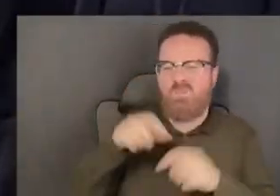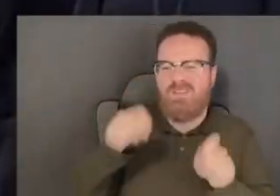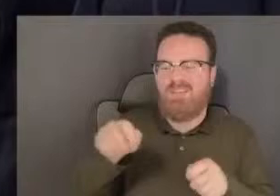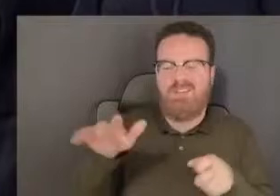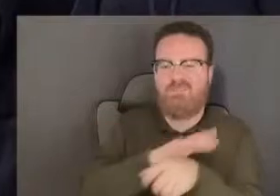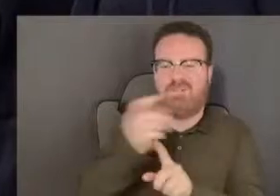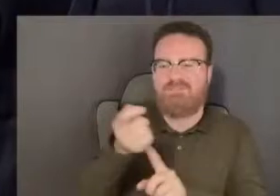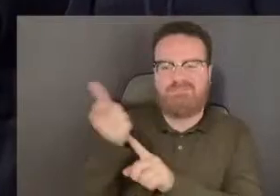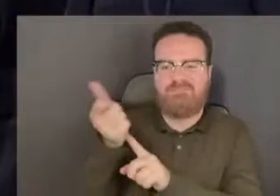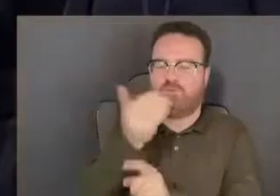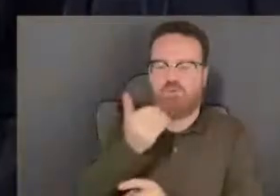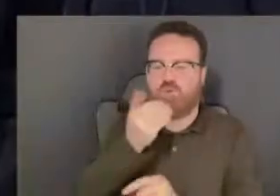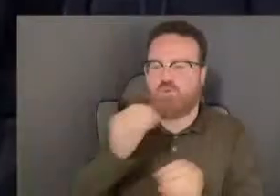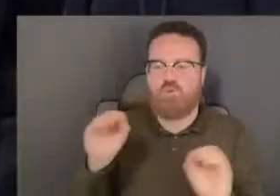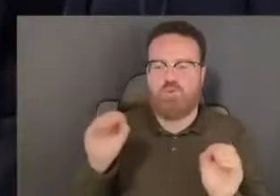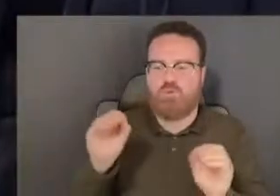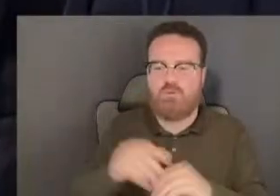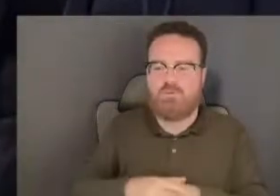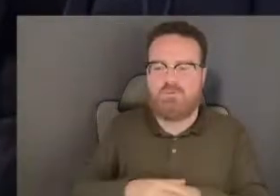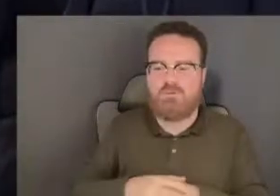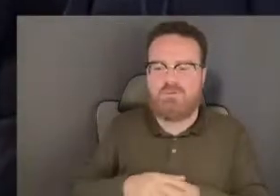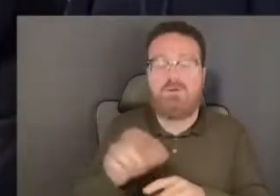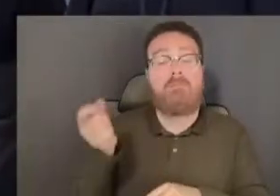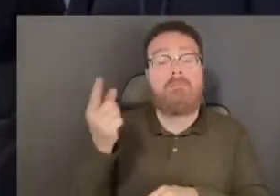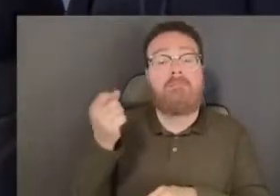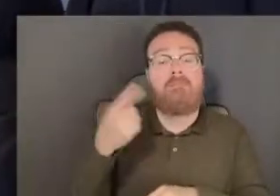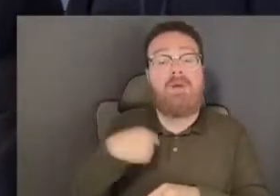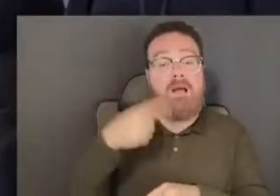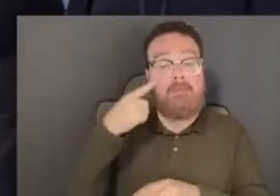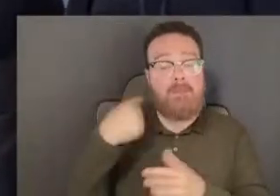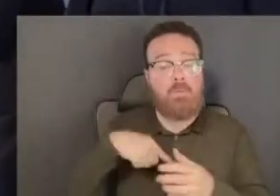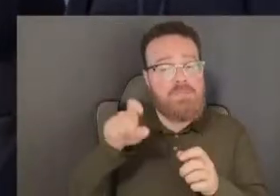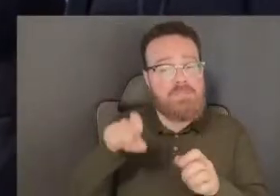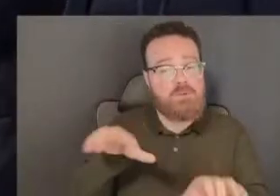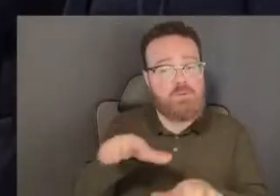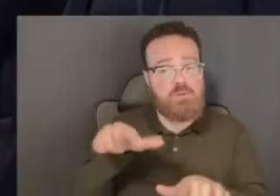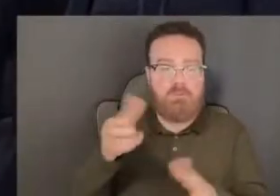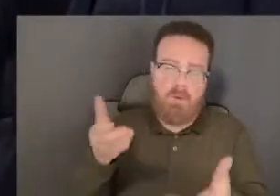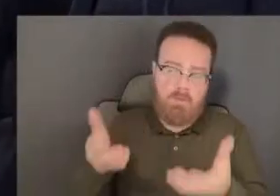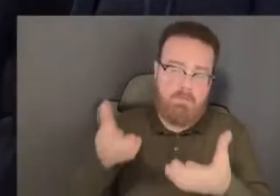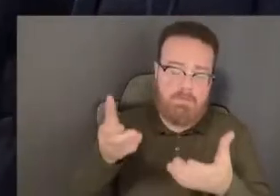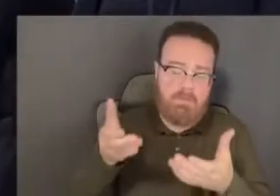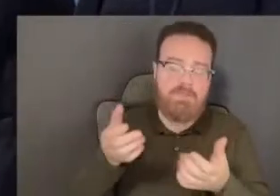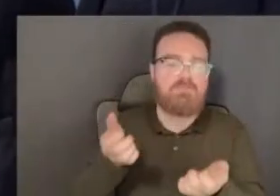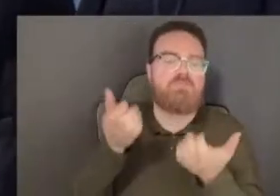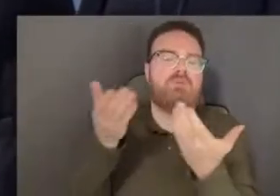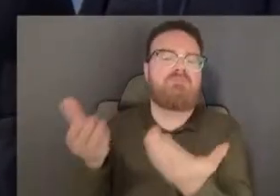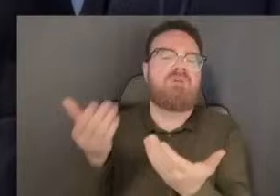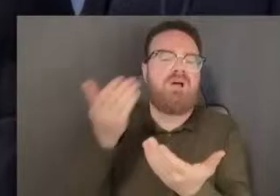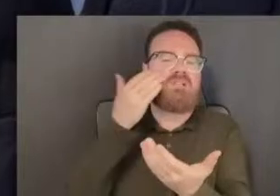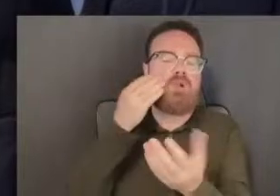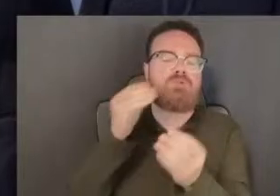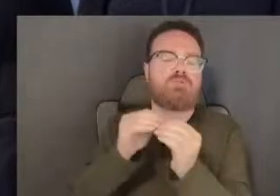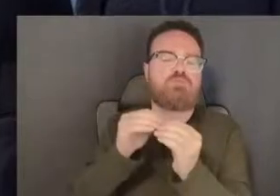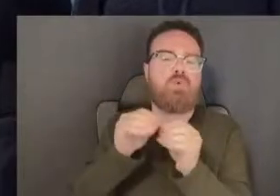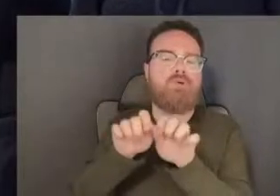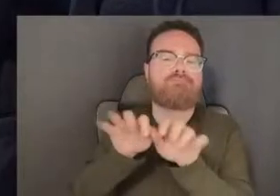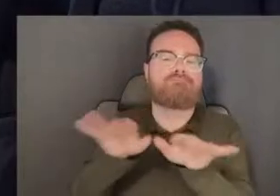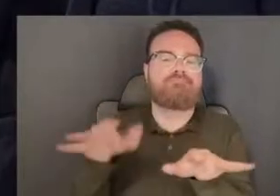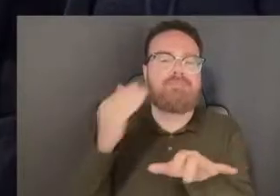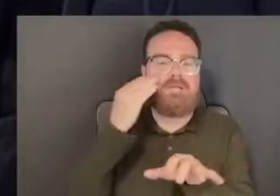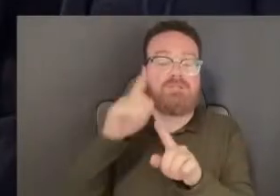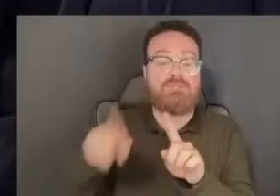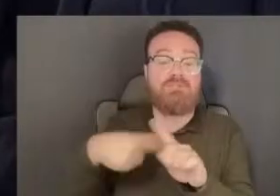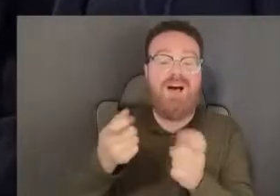sugar, but I think what we need to do probably is give Americans knowledge about how much sugar is in their products,